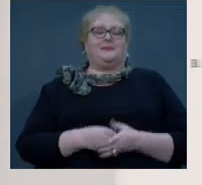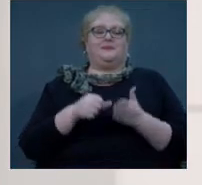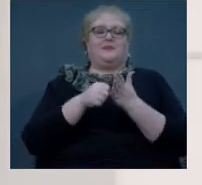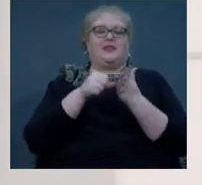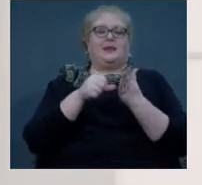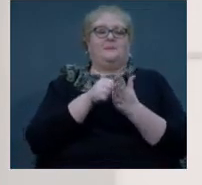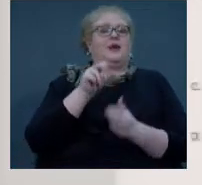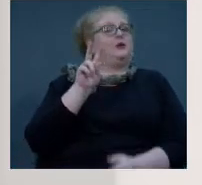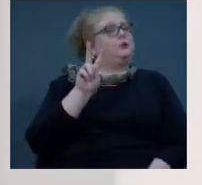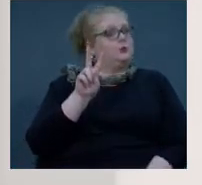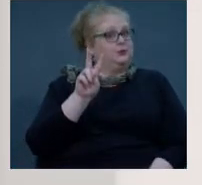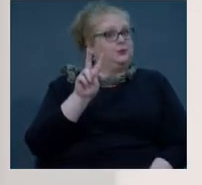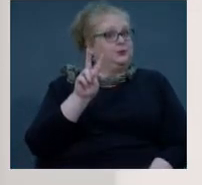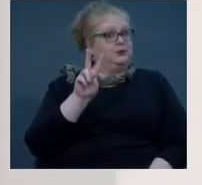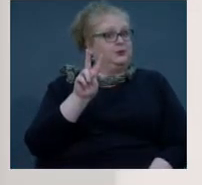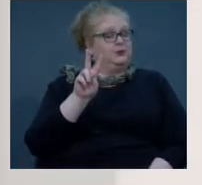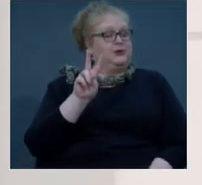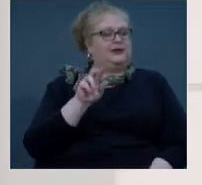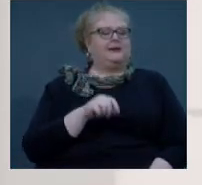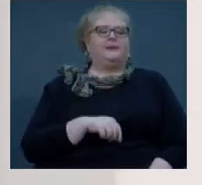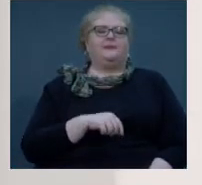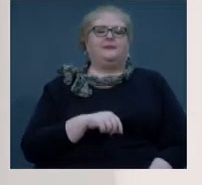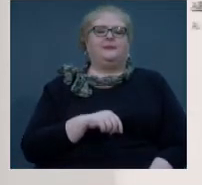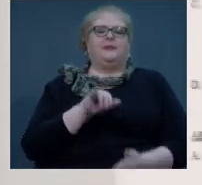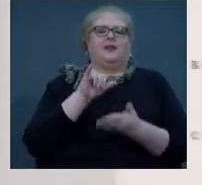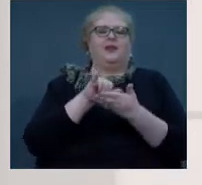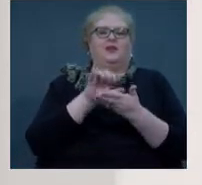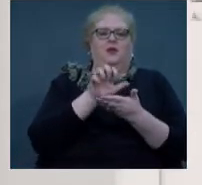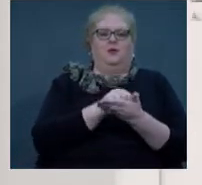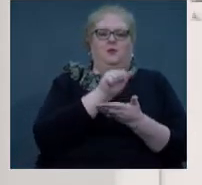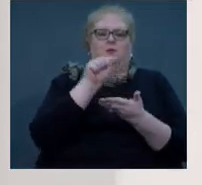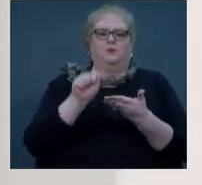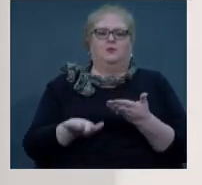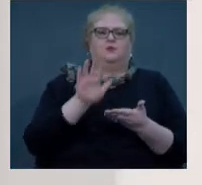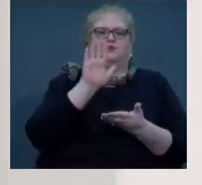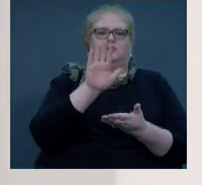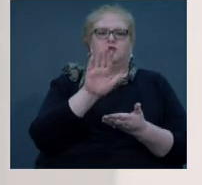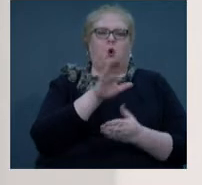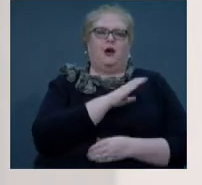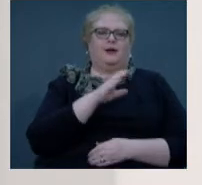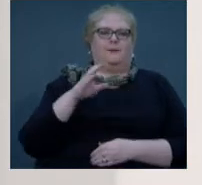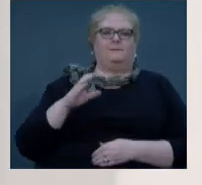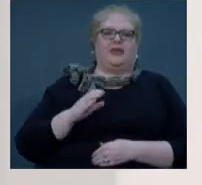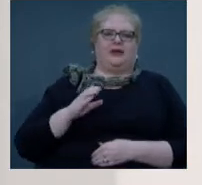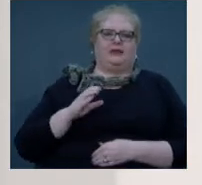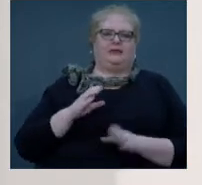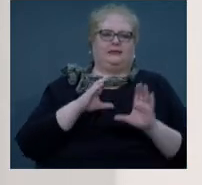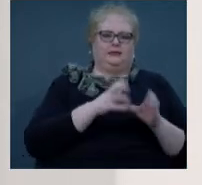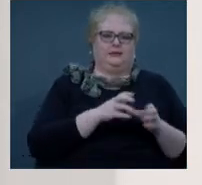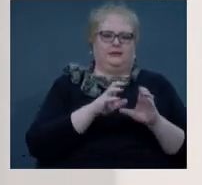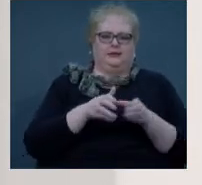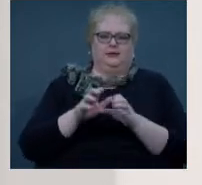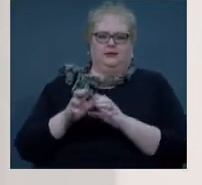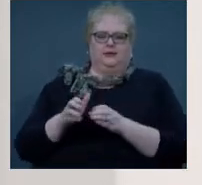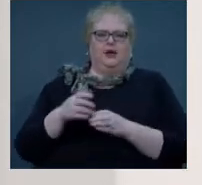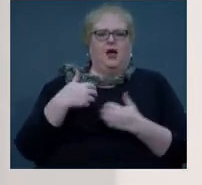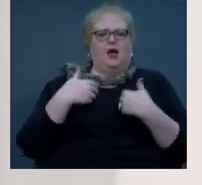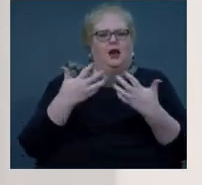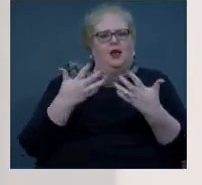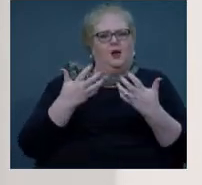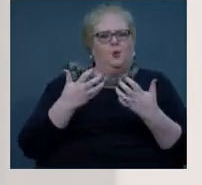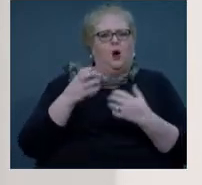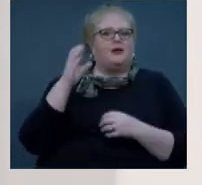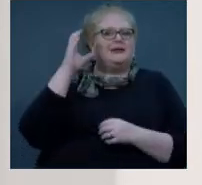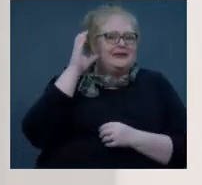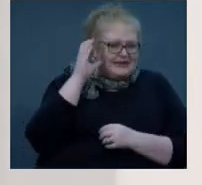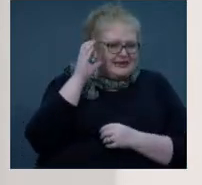page 2, which does away with your committees. And I really would like to hear, before I tell you